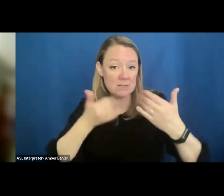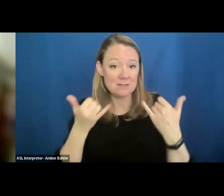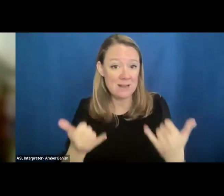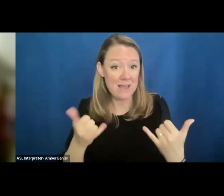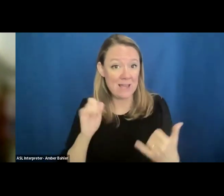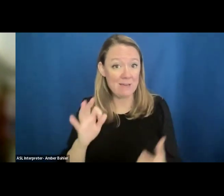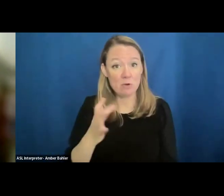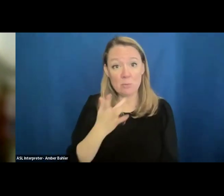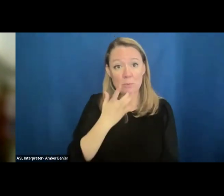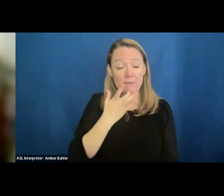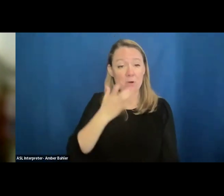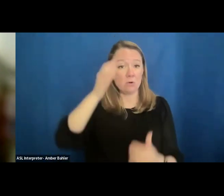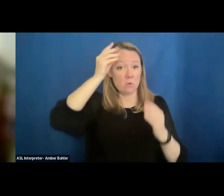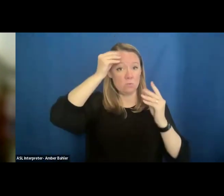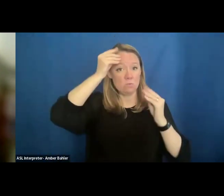in this for a little bit,